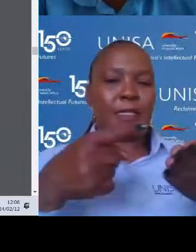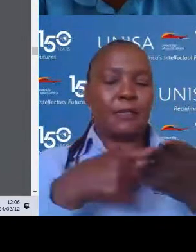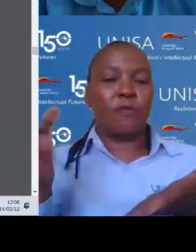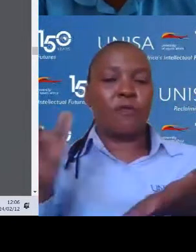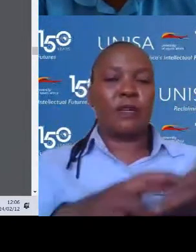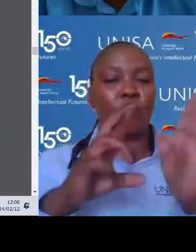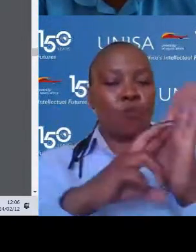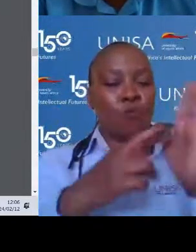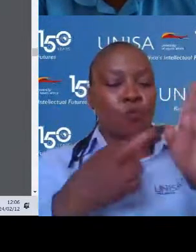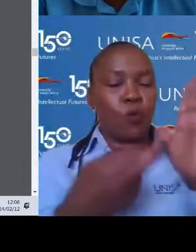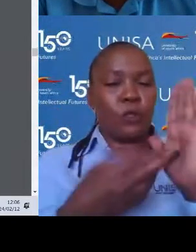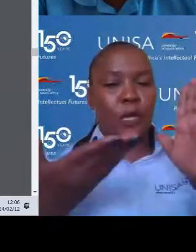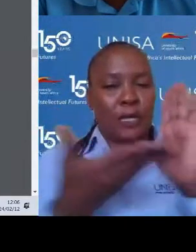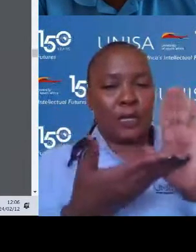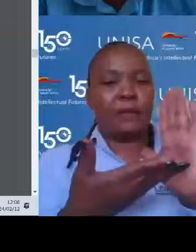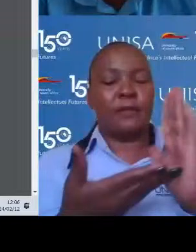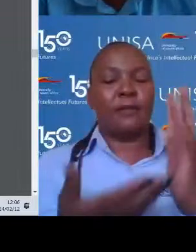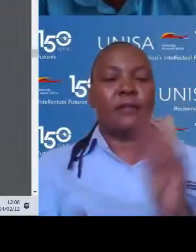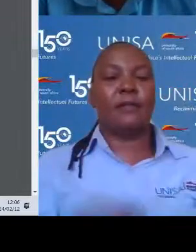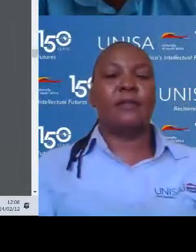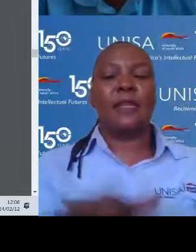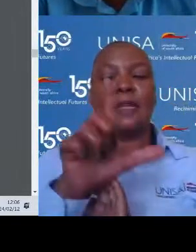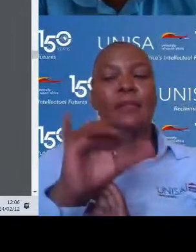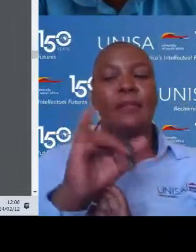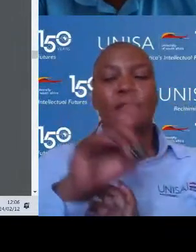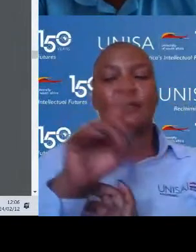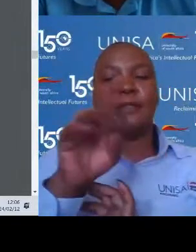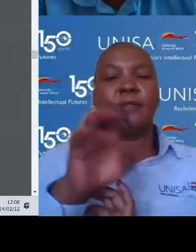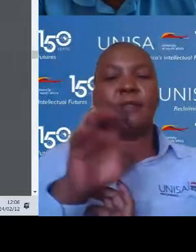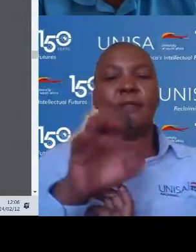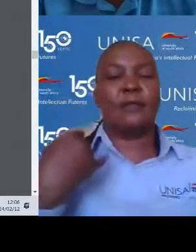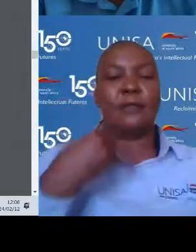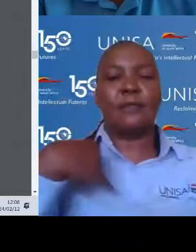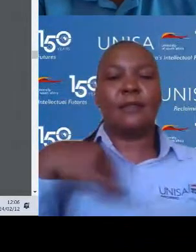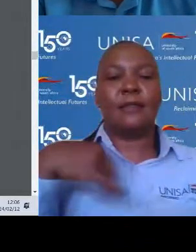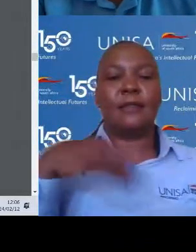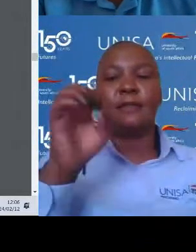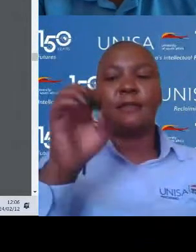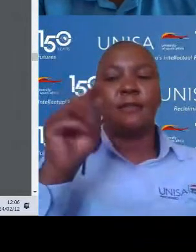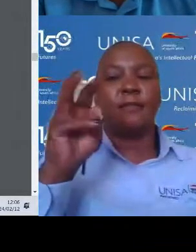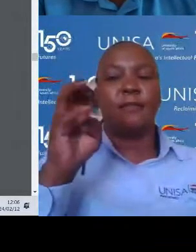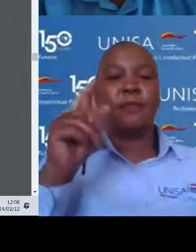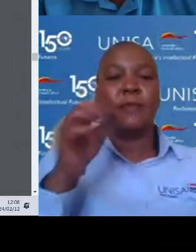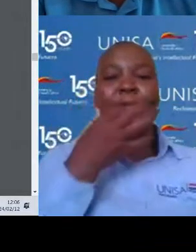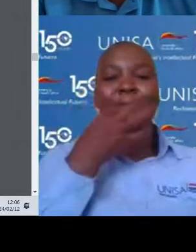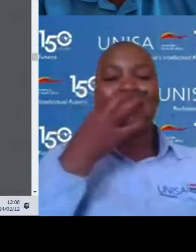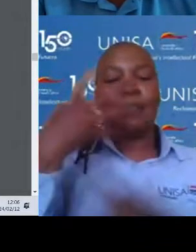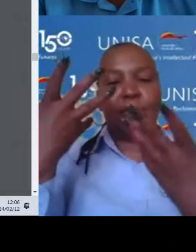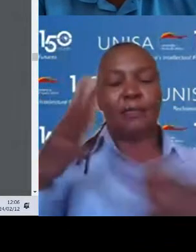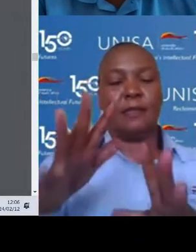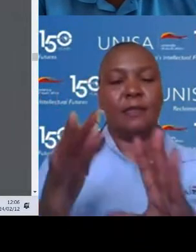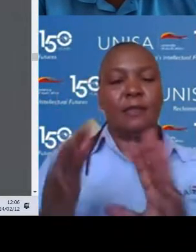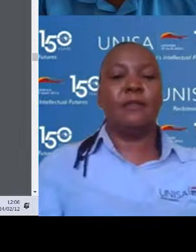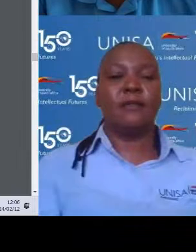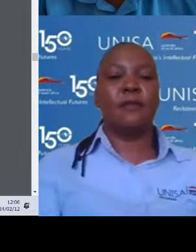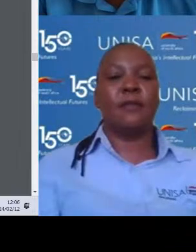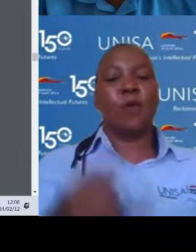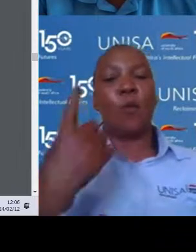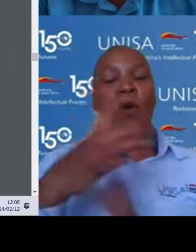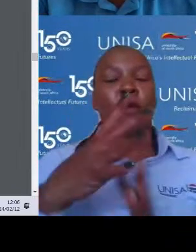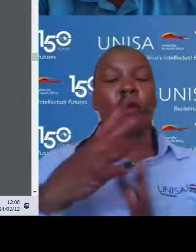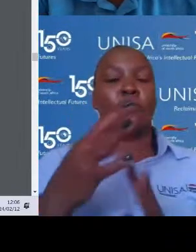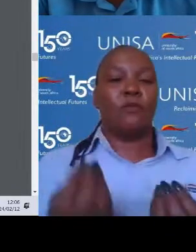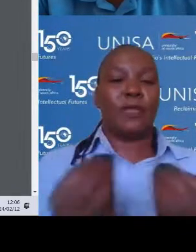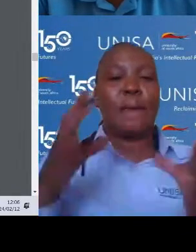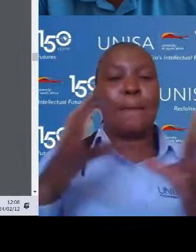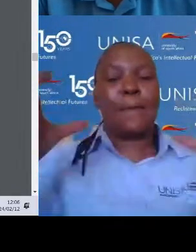there. Ms. Lizelle Stammet did mention those. I think one of the other major areas